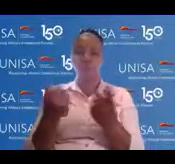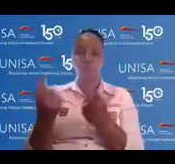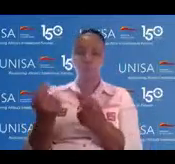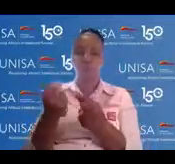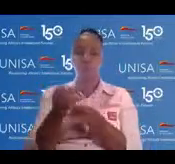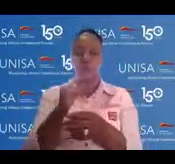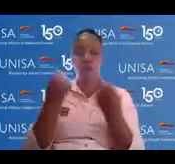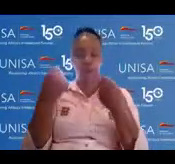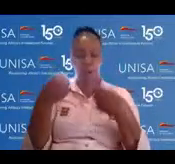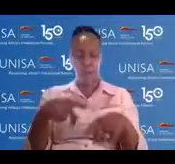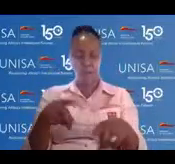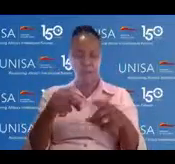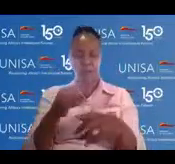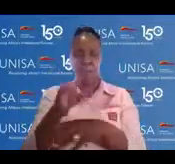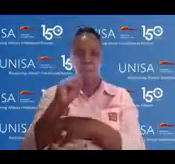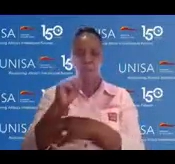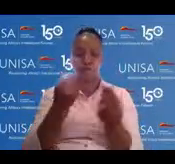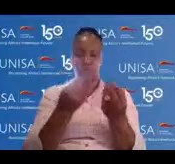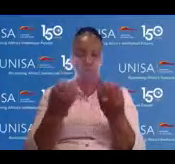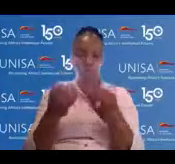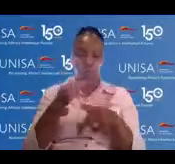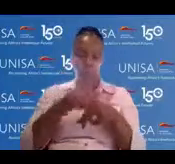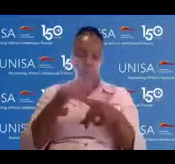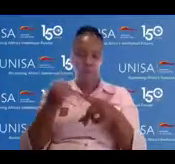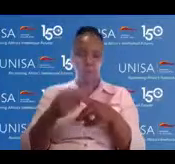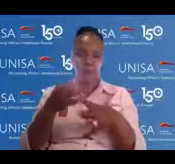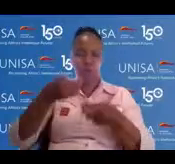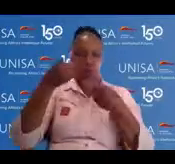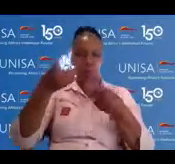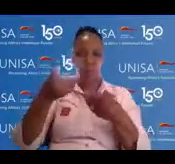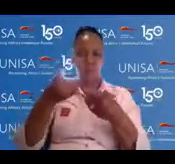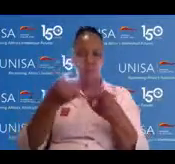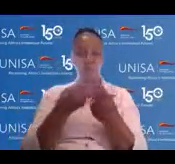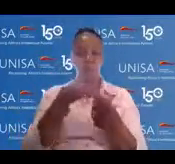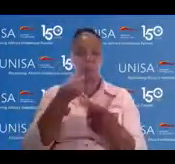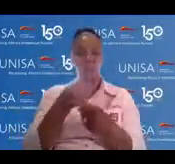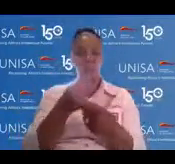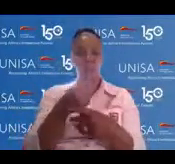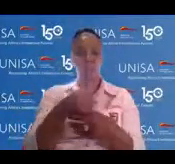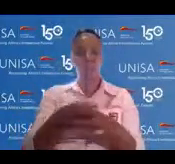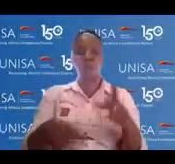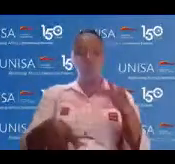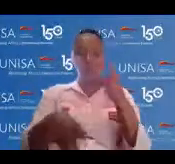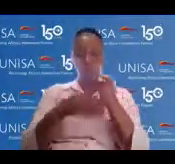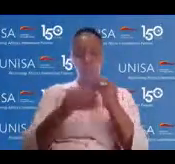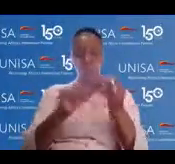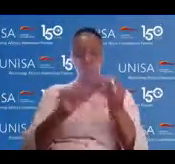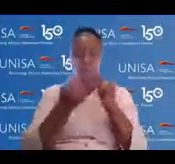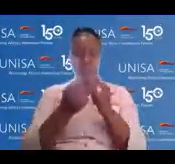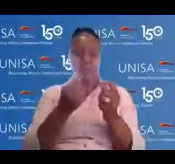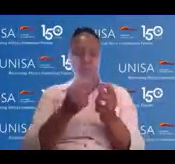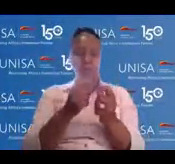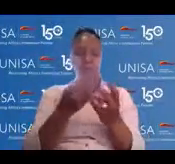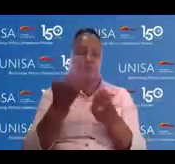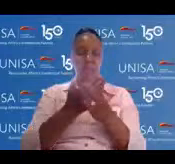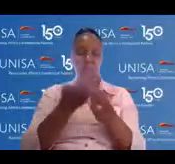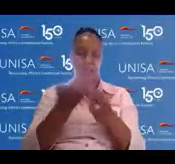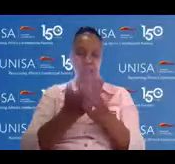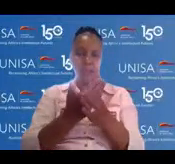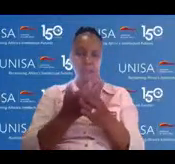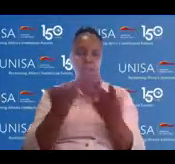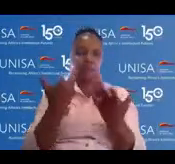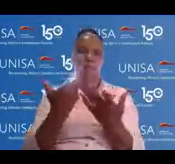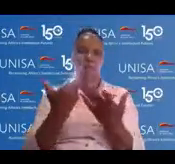Microsoft Word documents. So from here, you just click on add a file. So if I go here, I've got a